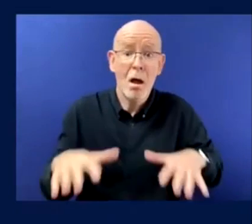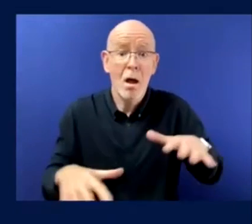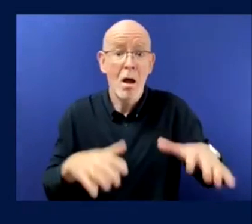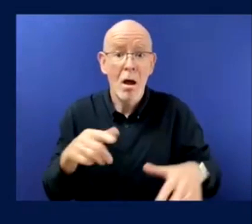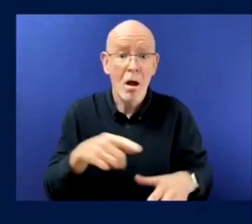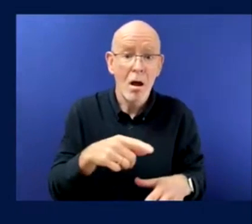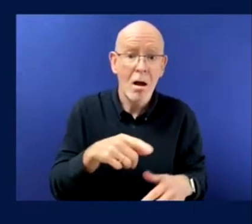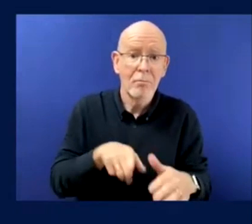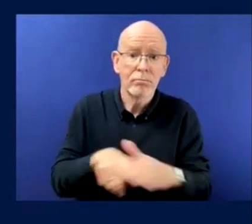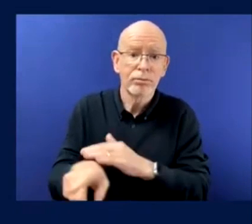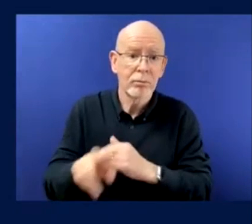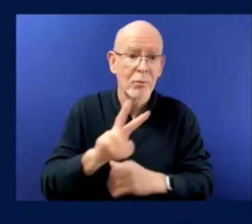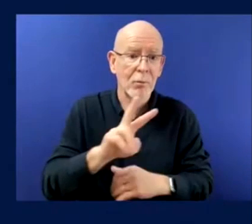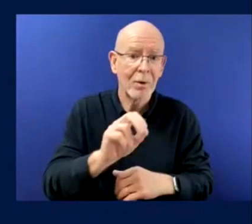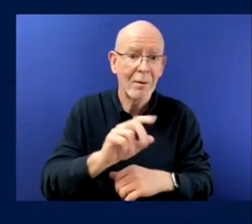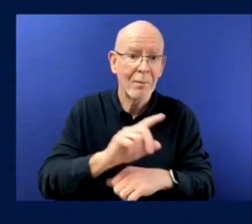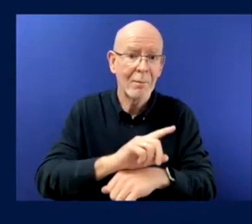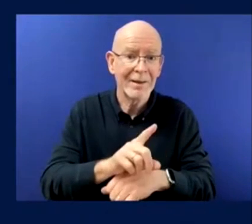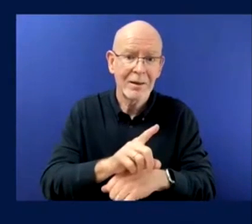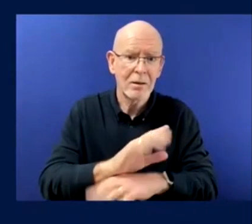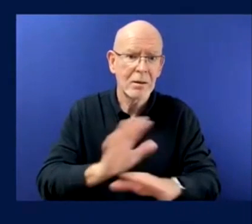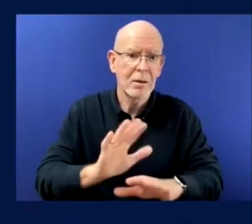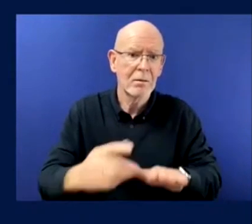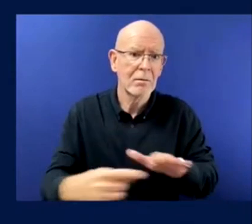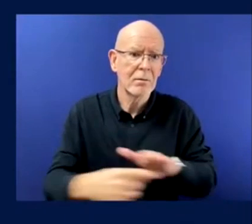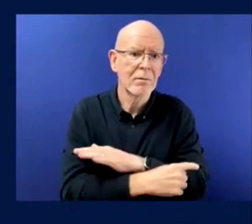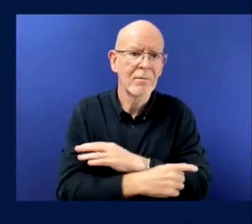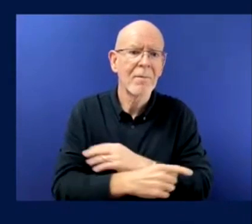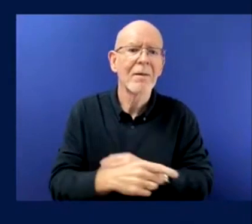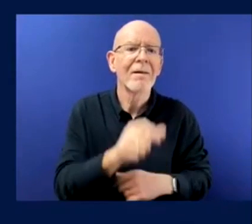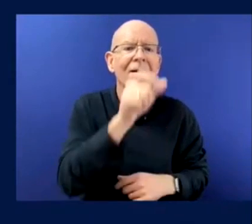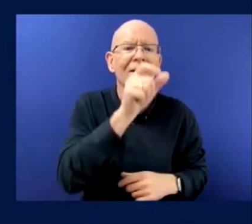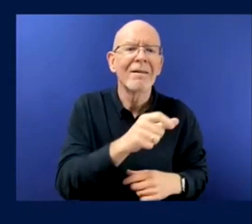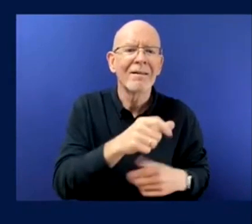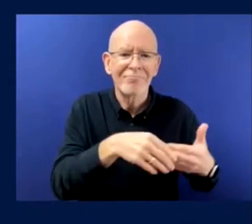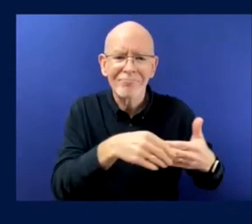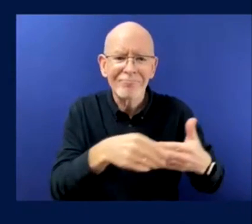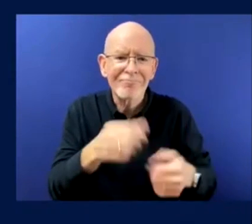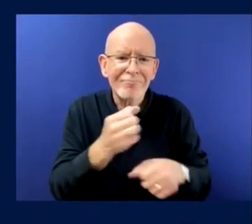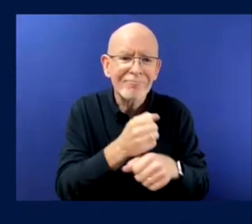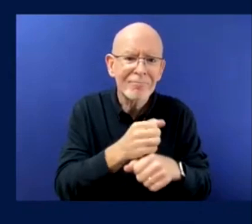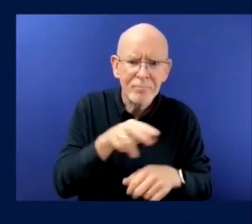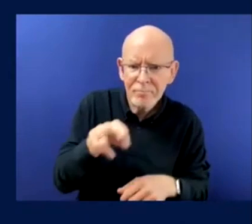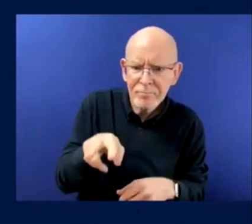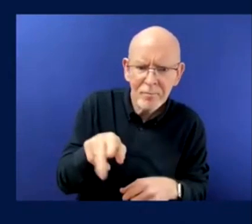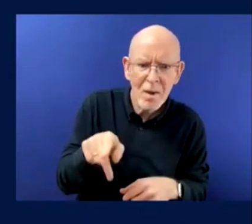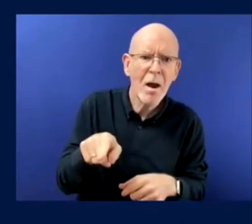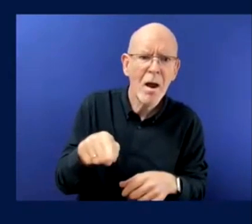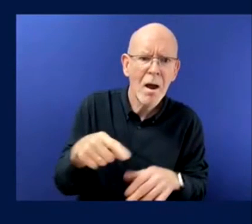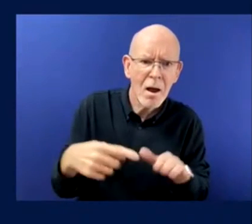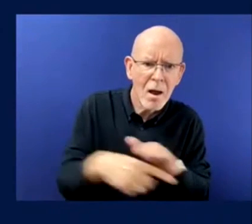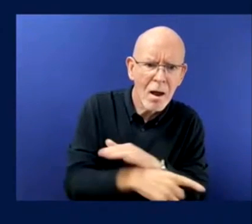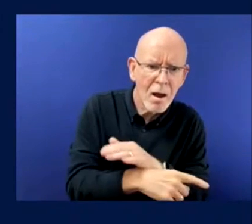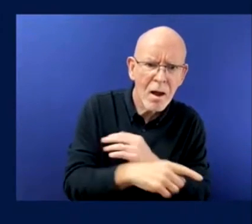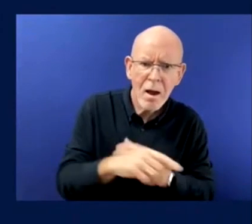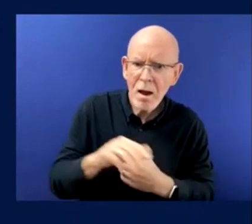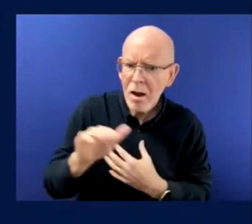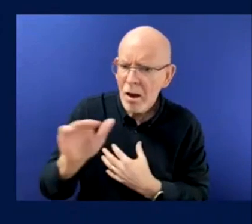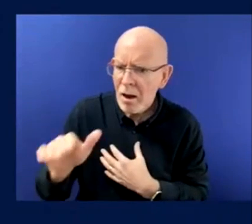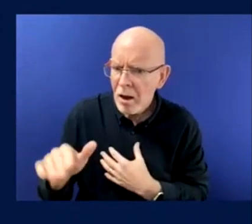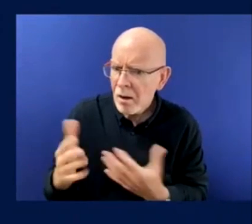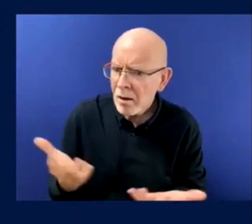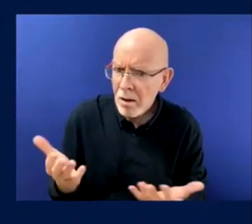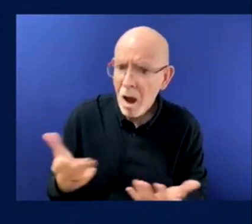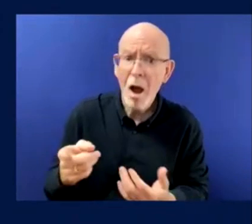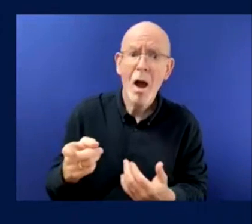when before they were just going to be leaving after 20 minutes. And that really highlights the importance of having well-trained stewards that